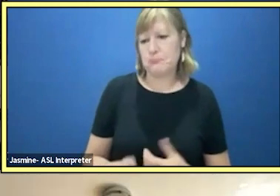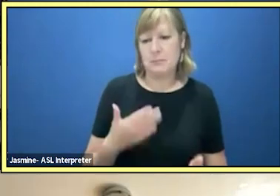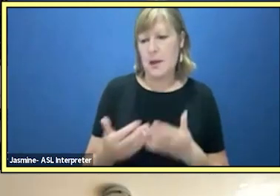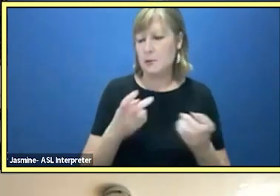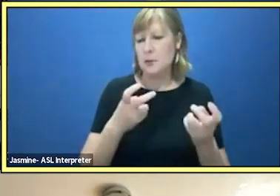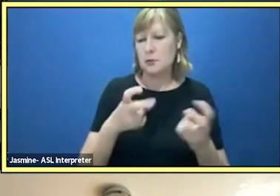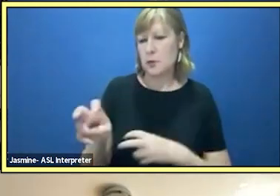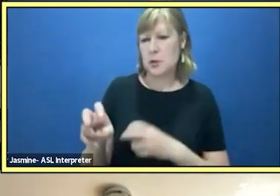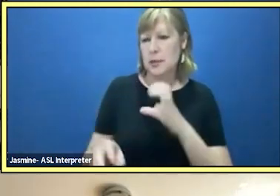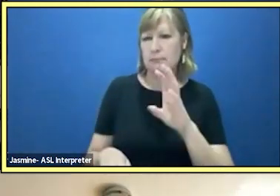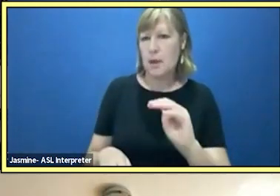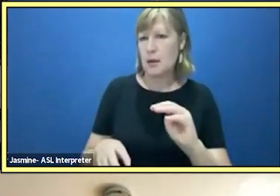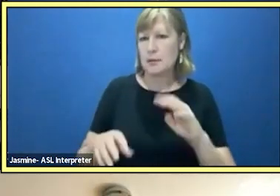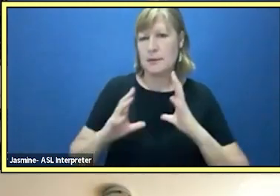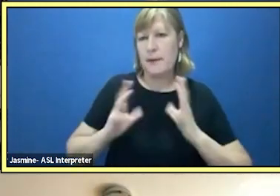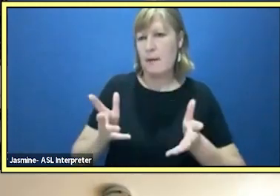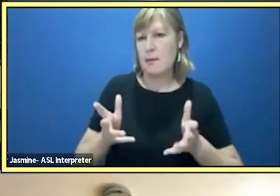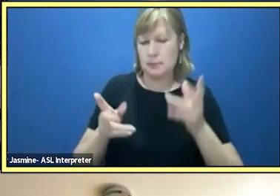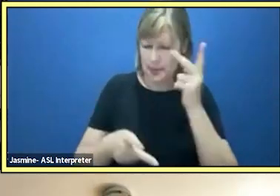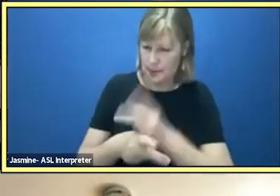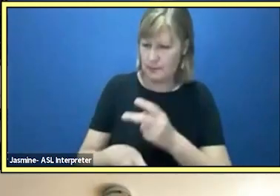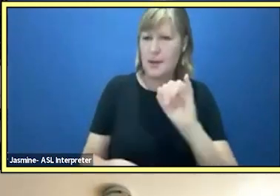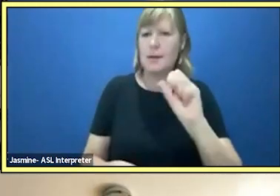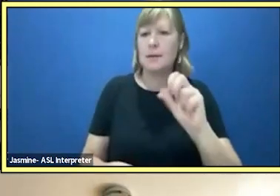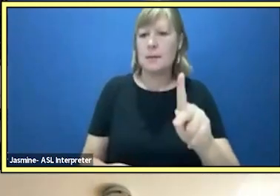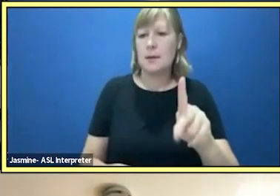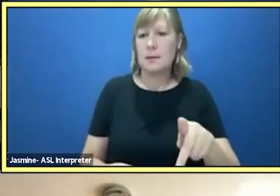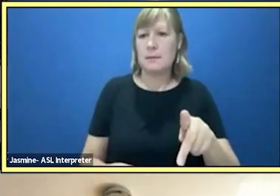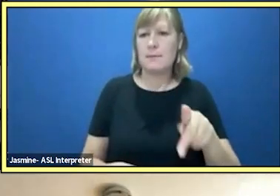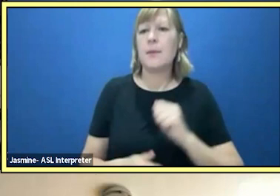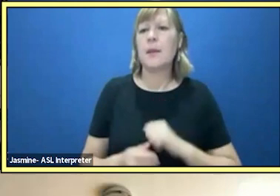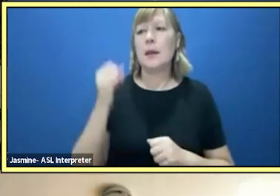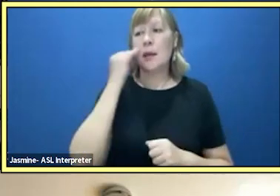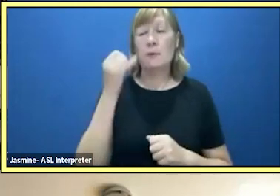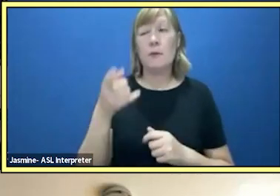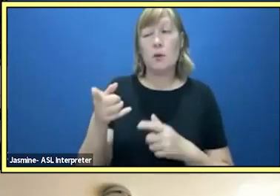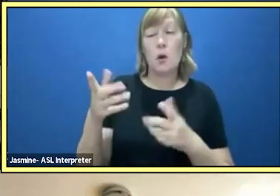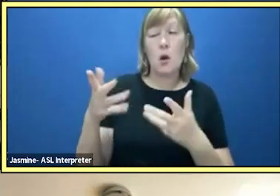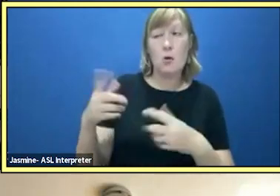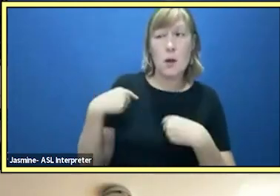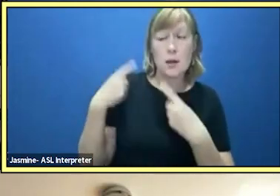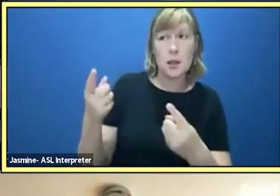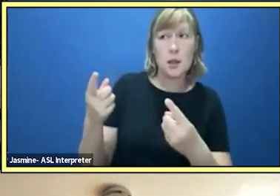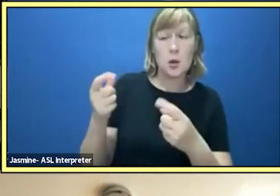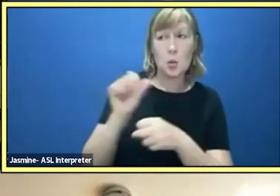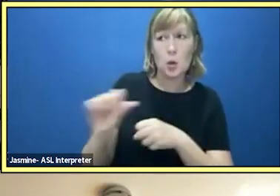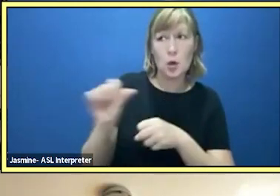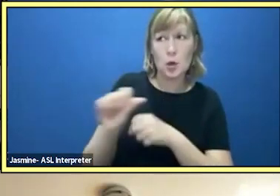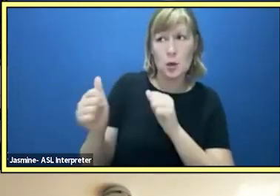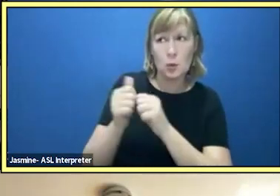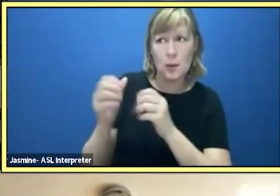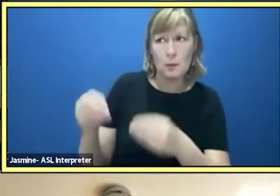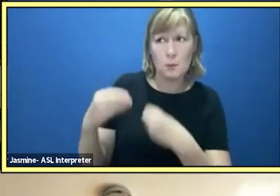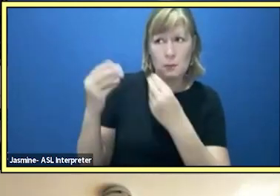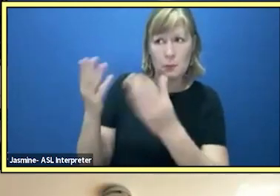provider, it is very likely that the person is able to invite that provider to be a part of those